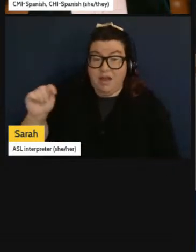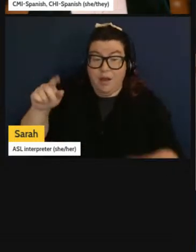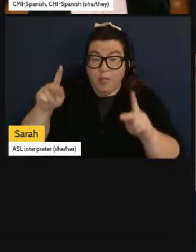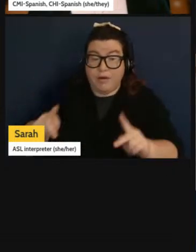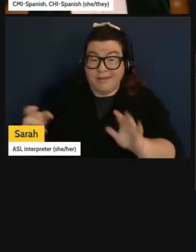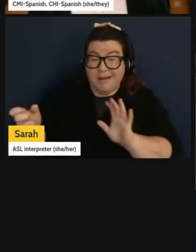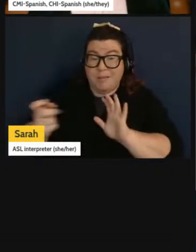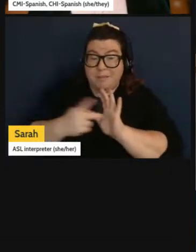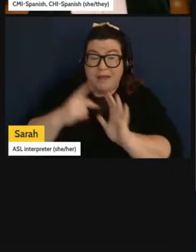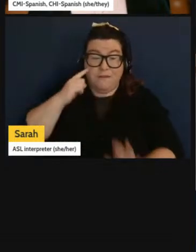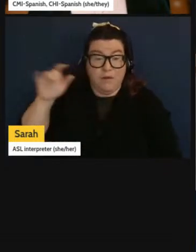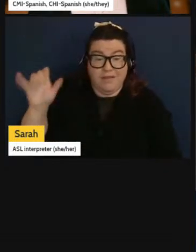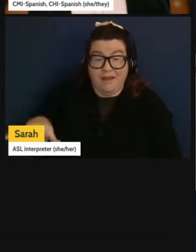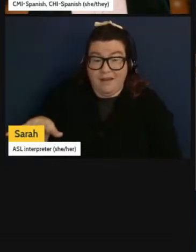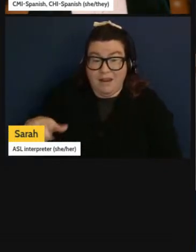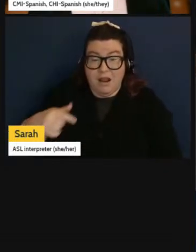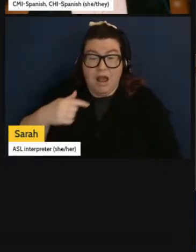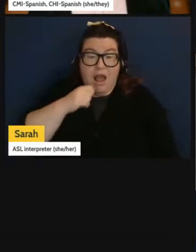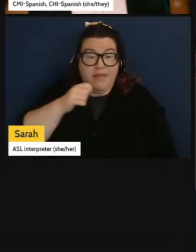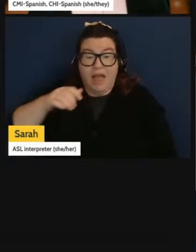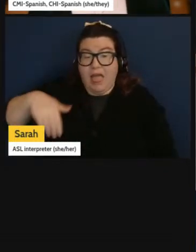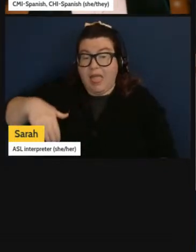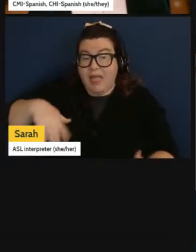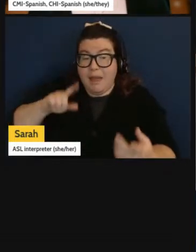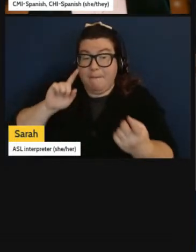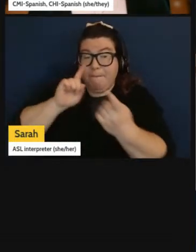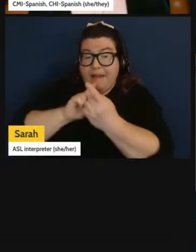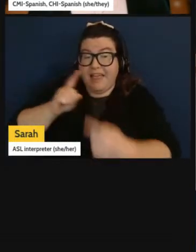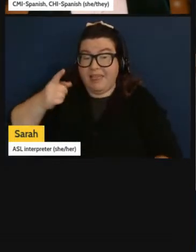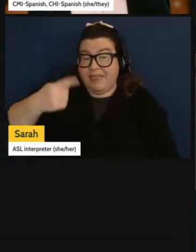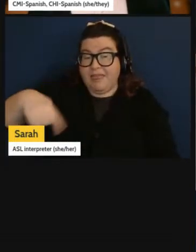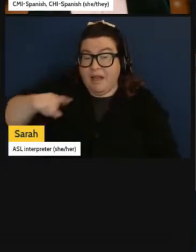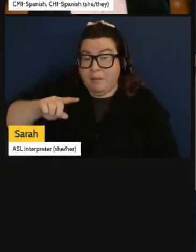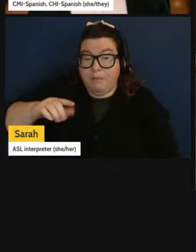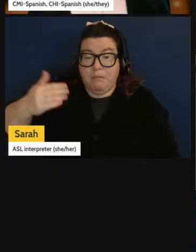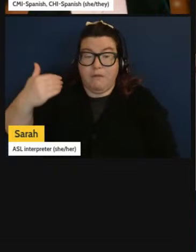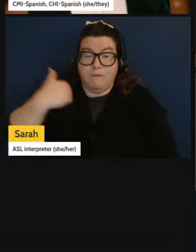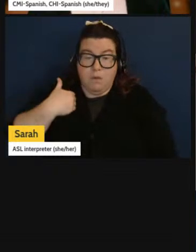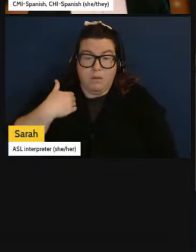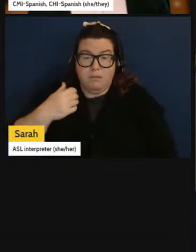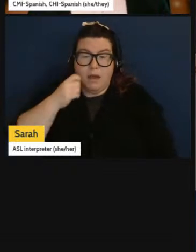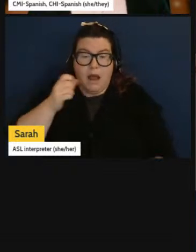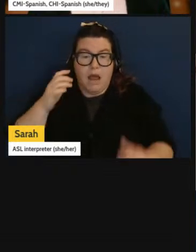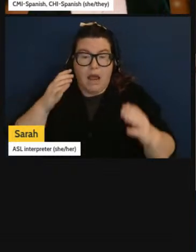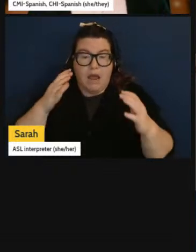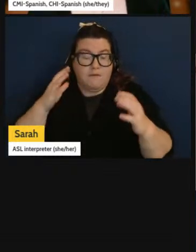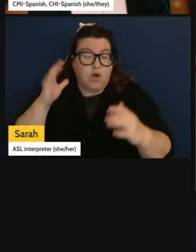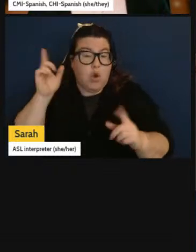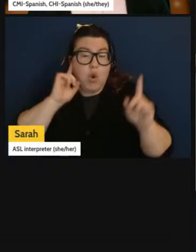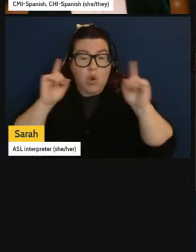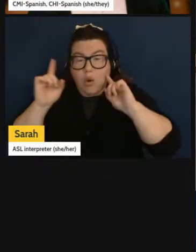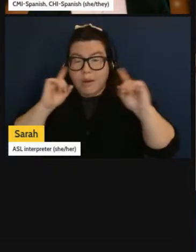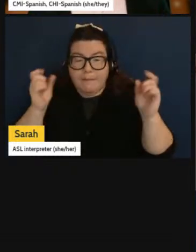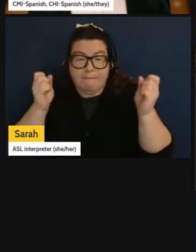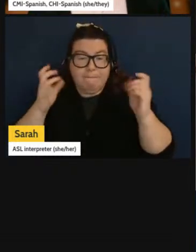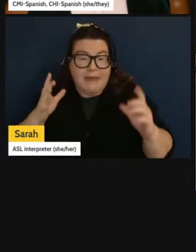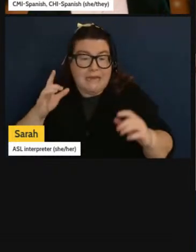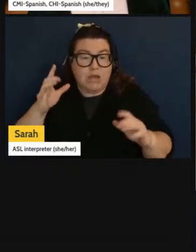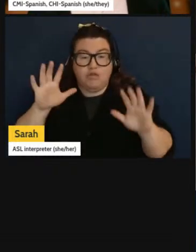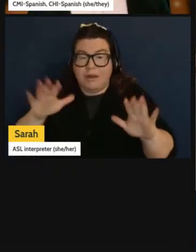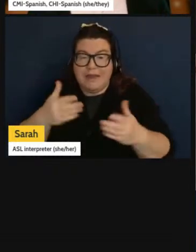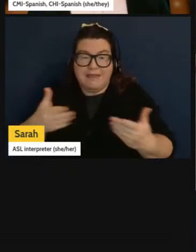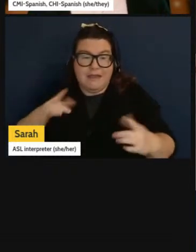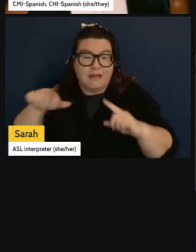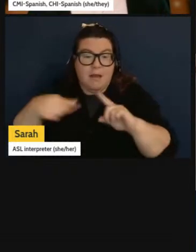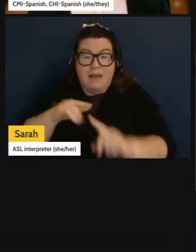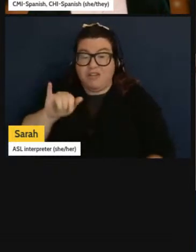it, or I haven't met them before, but I hear lots of great things about Jessie.